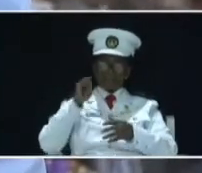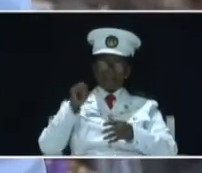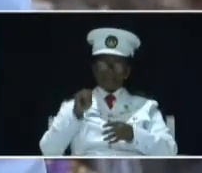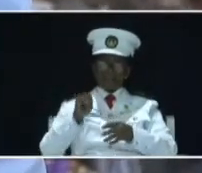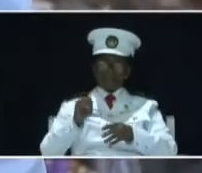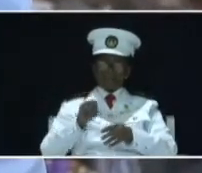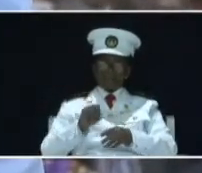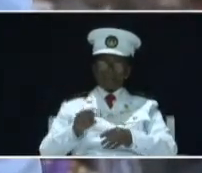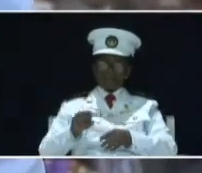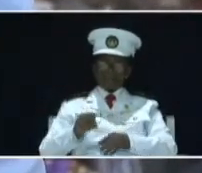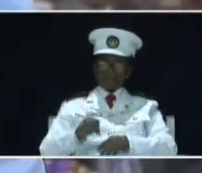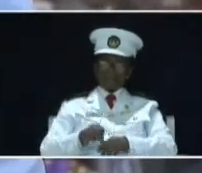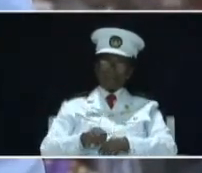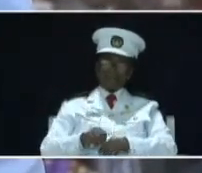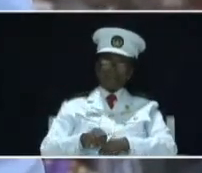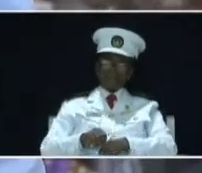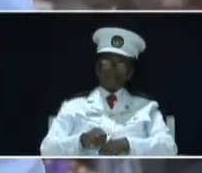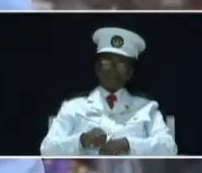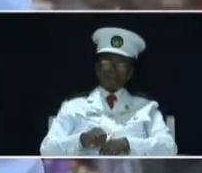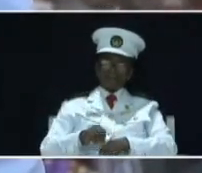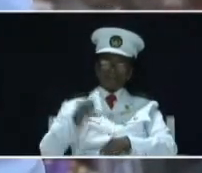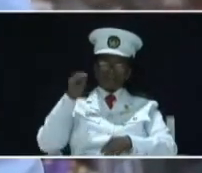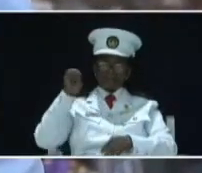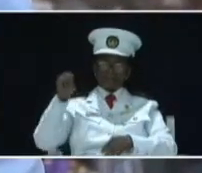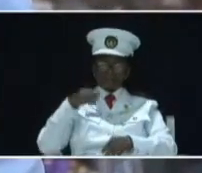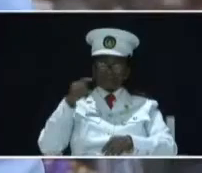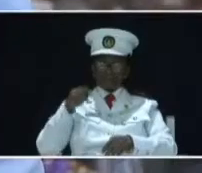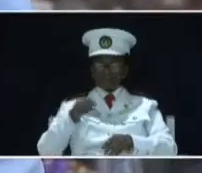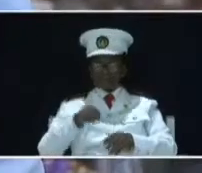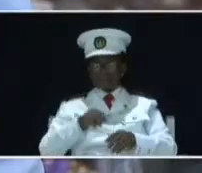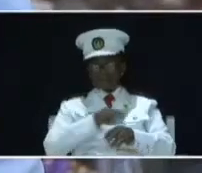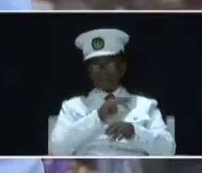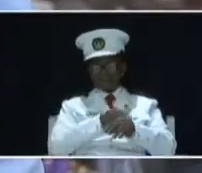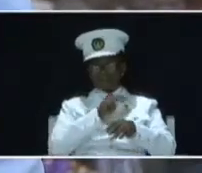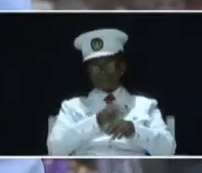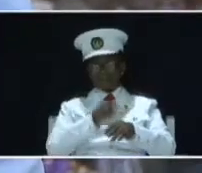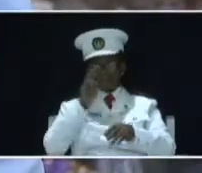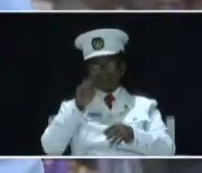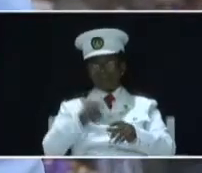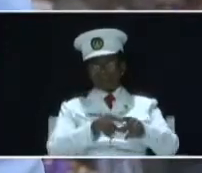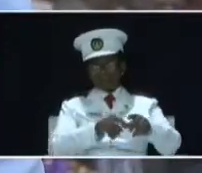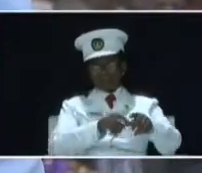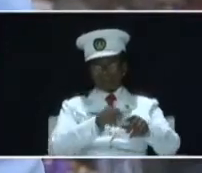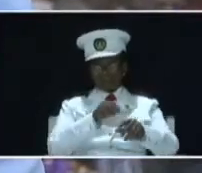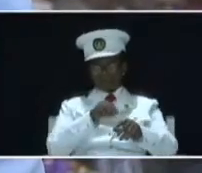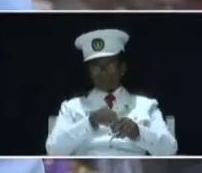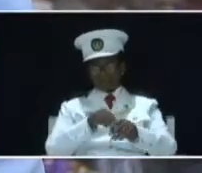Because mathematics and Christianity, they run in parallel lines.